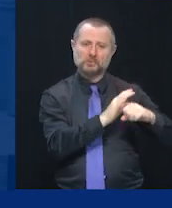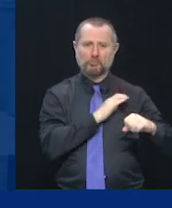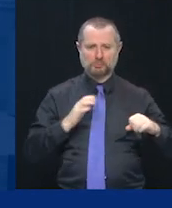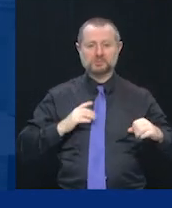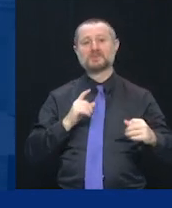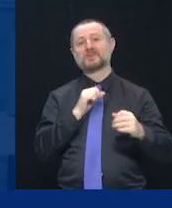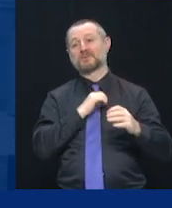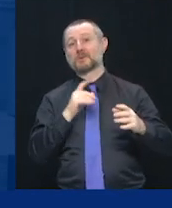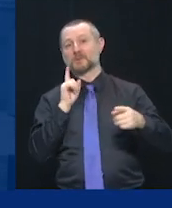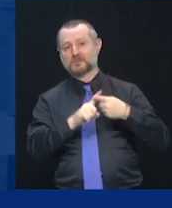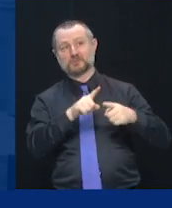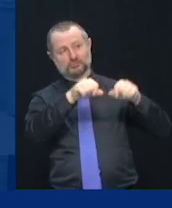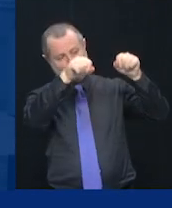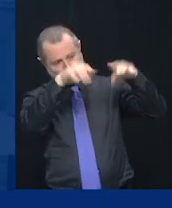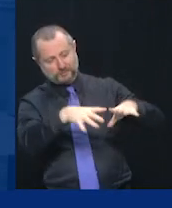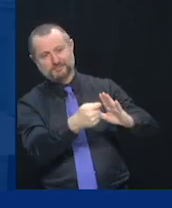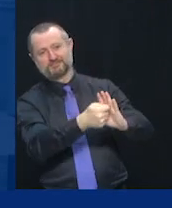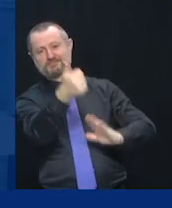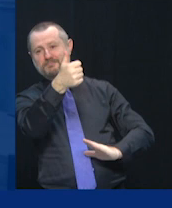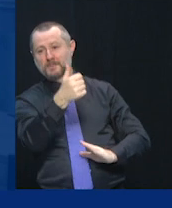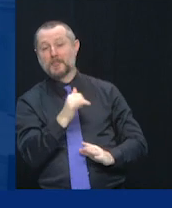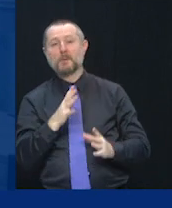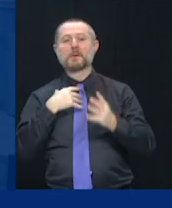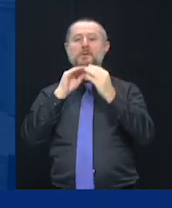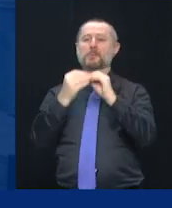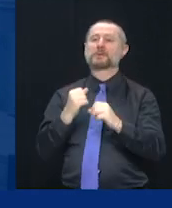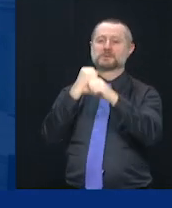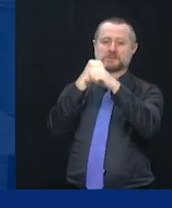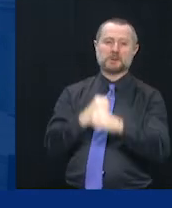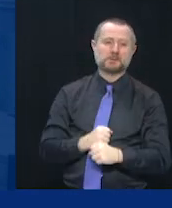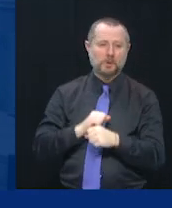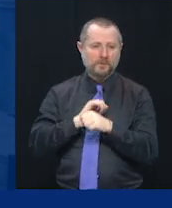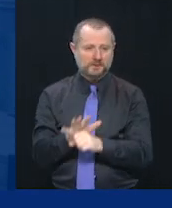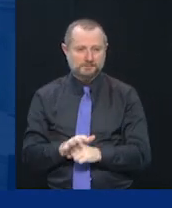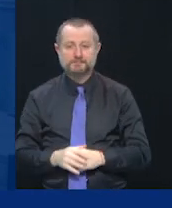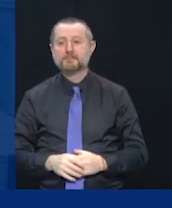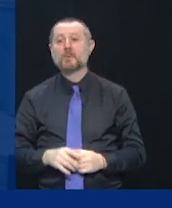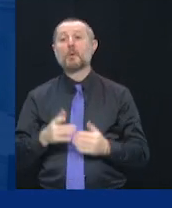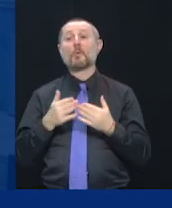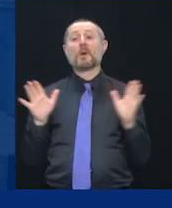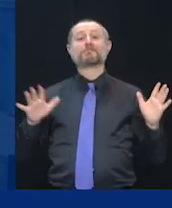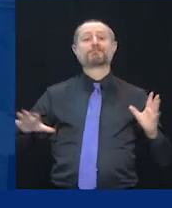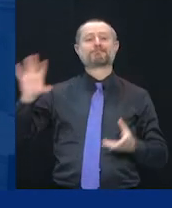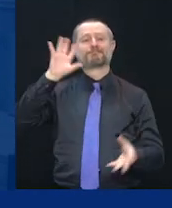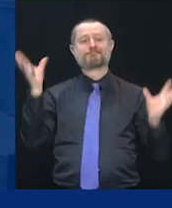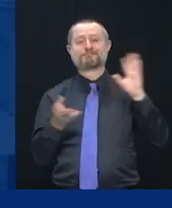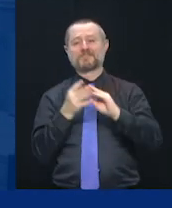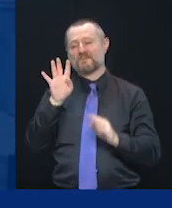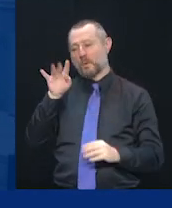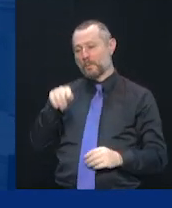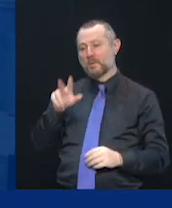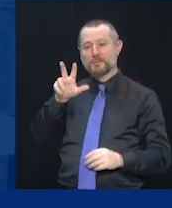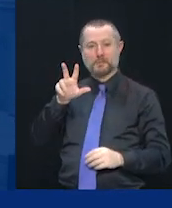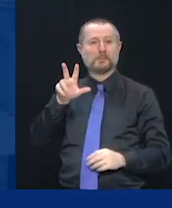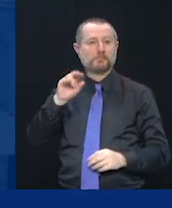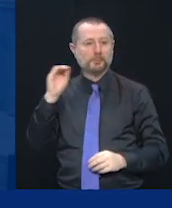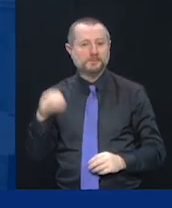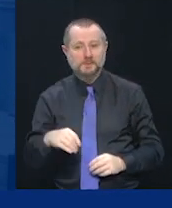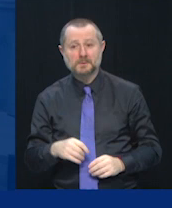repealed. Let's talk about controlling COVID. Statewide positivity rate, 4.3. Statewide